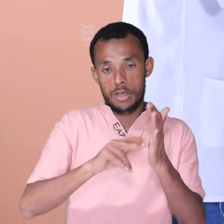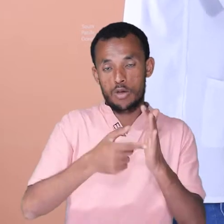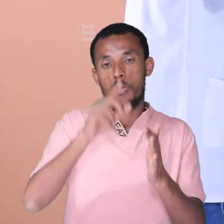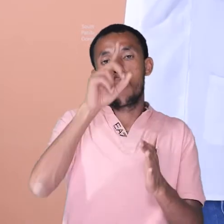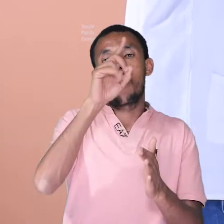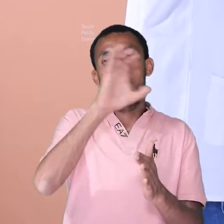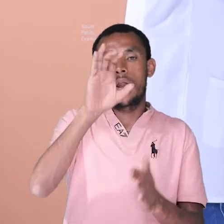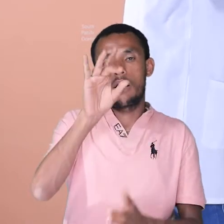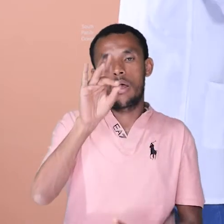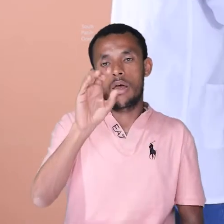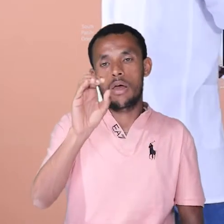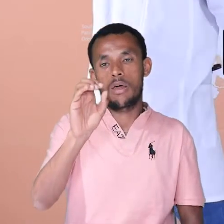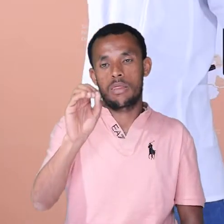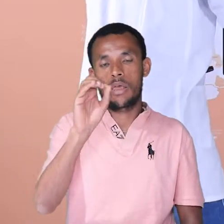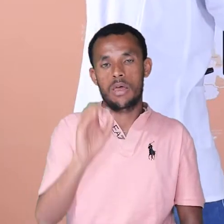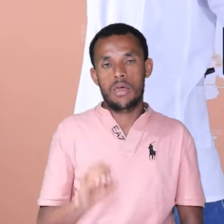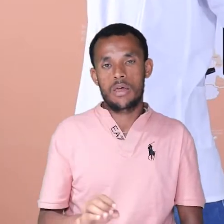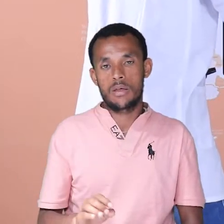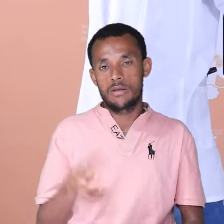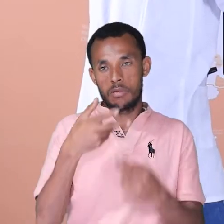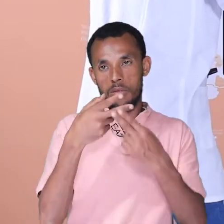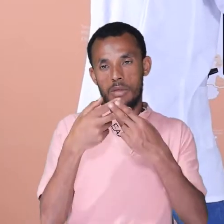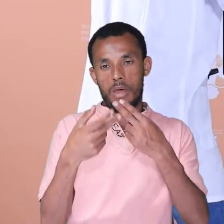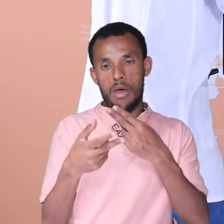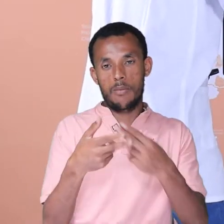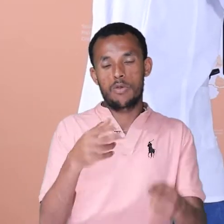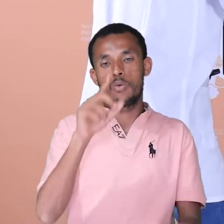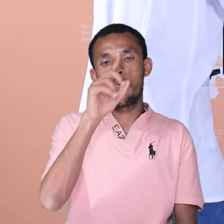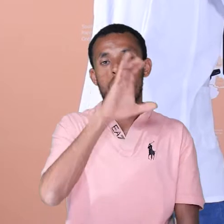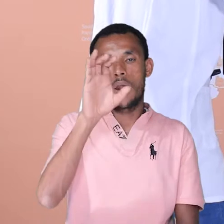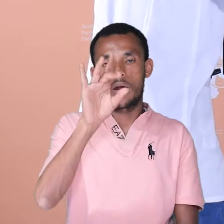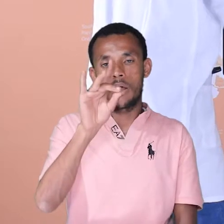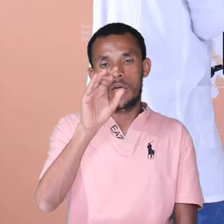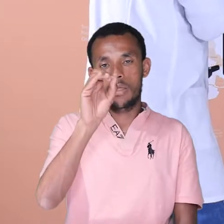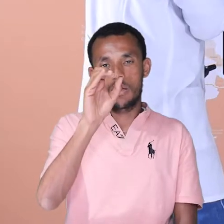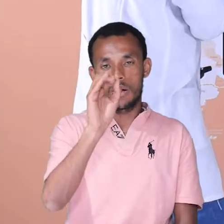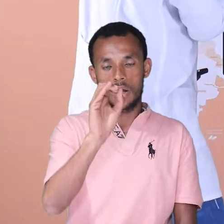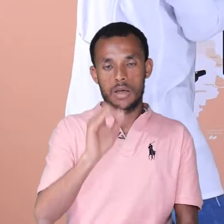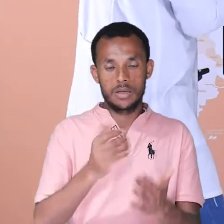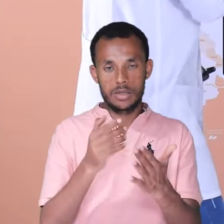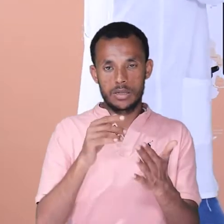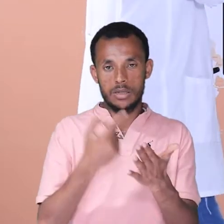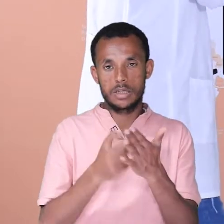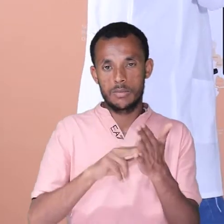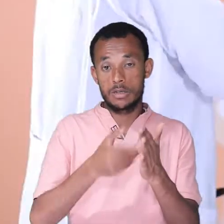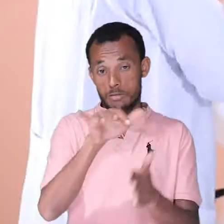of full circle, therefore times 180 degree. This means the same